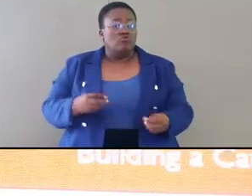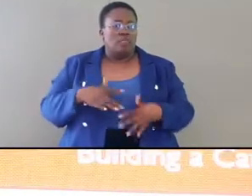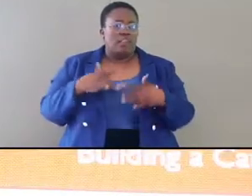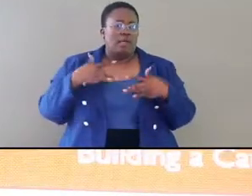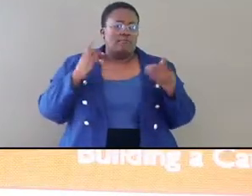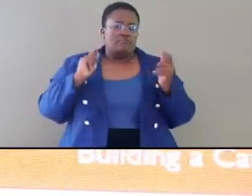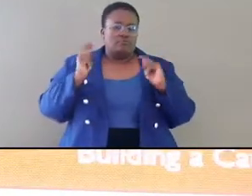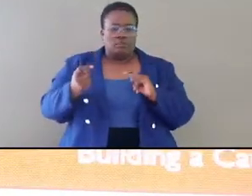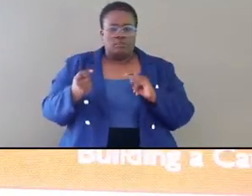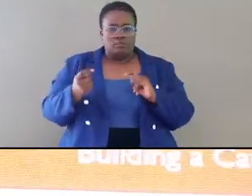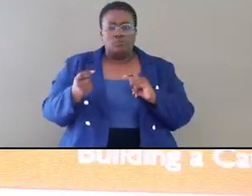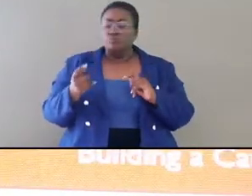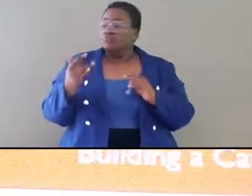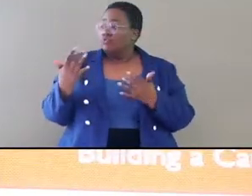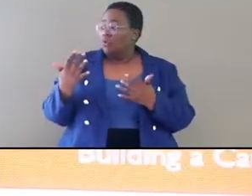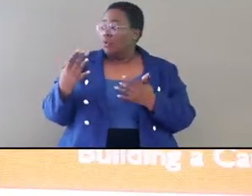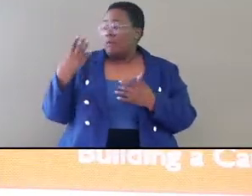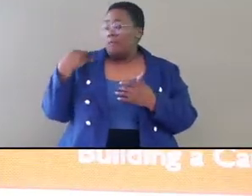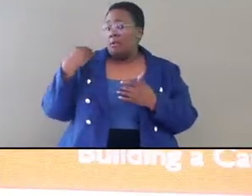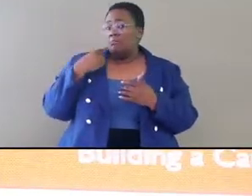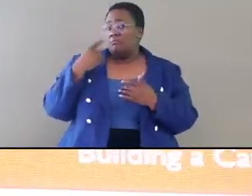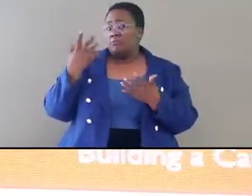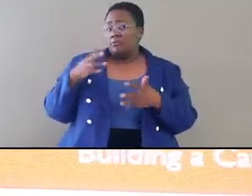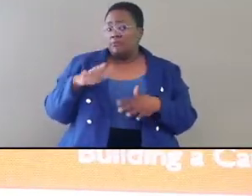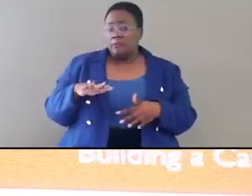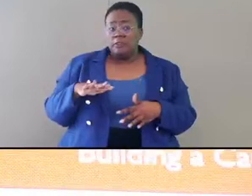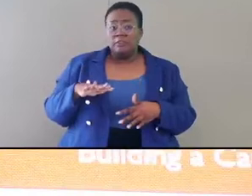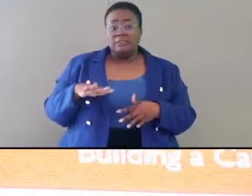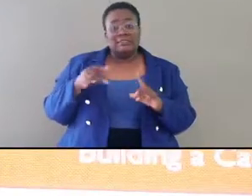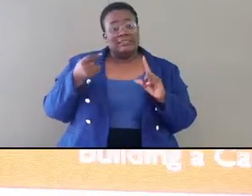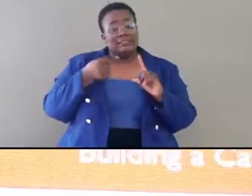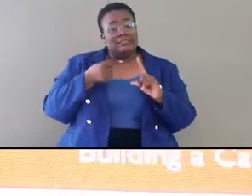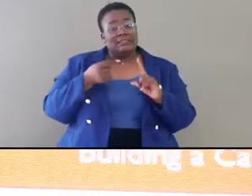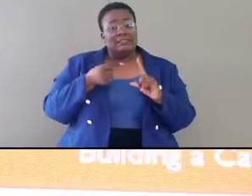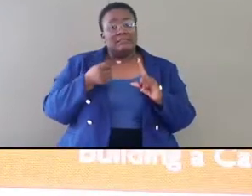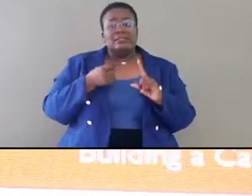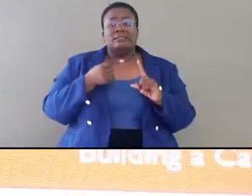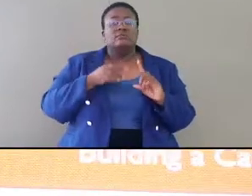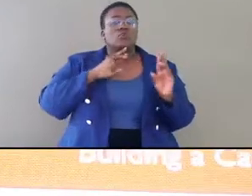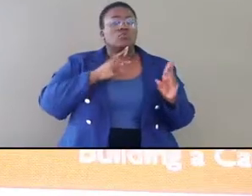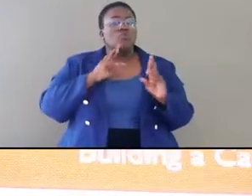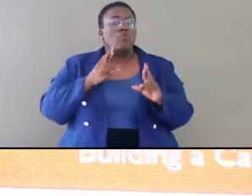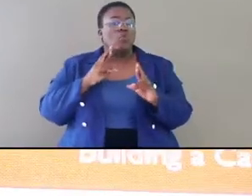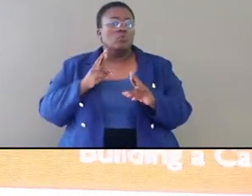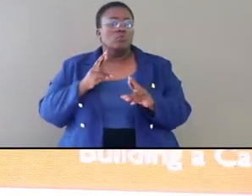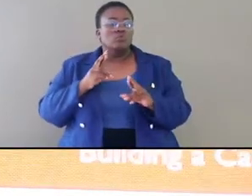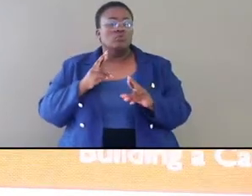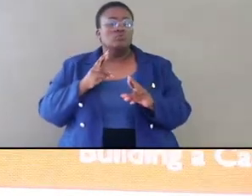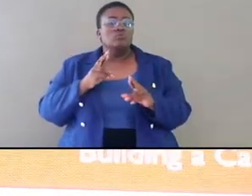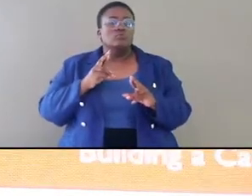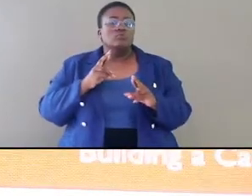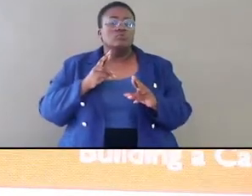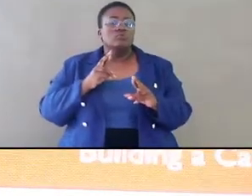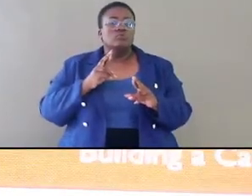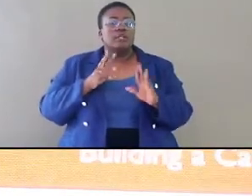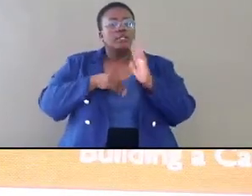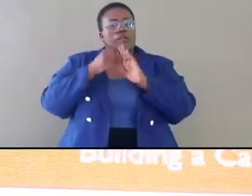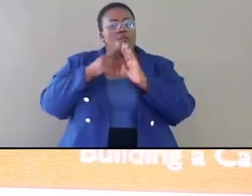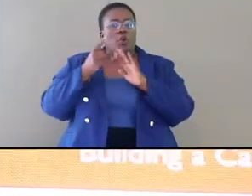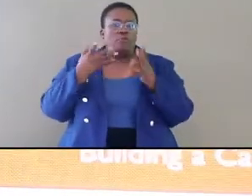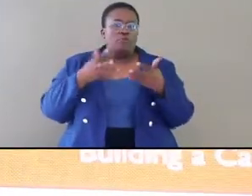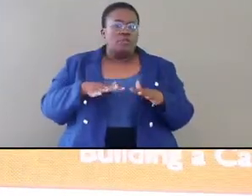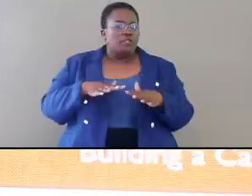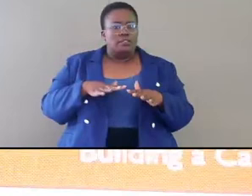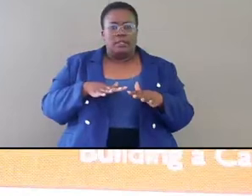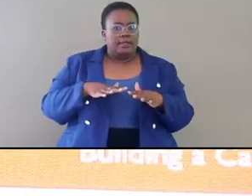So, Minister has already said that this is not one of the reports that have been developed, but it's